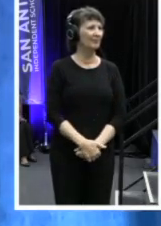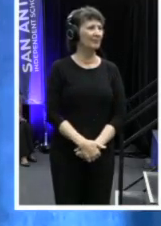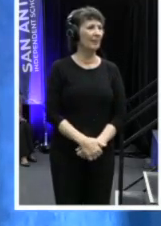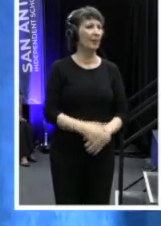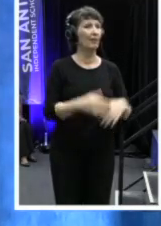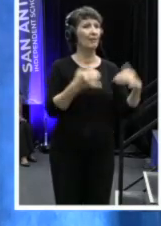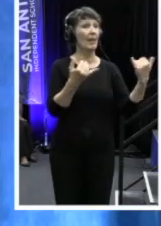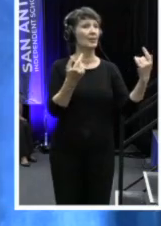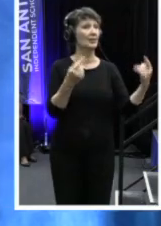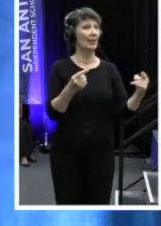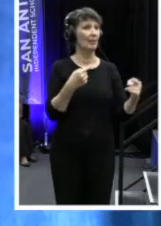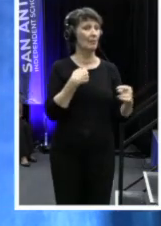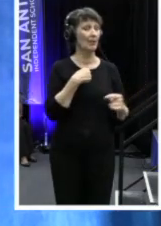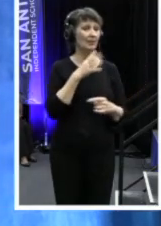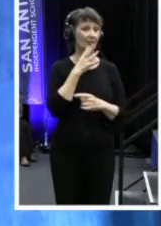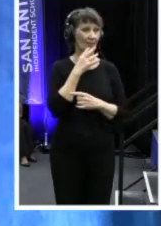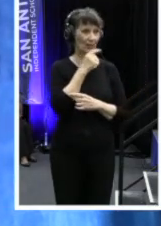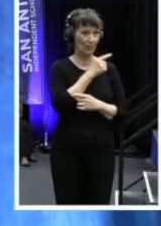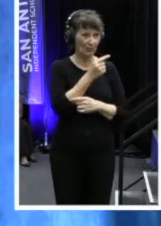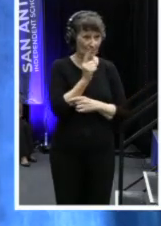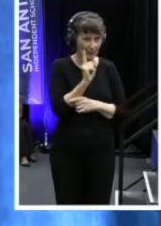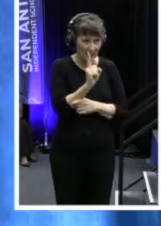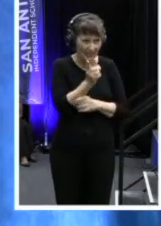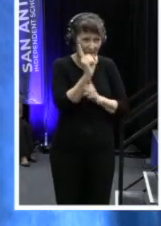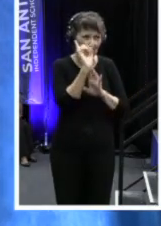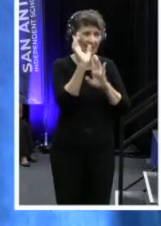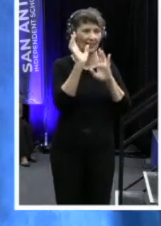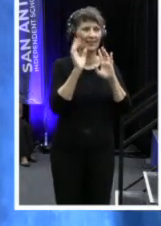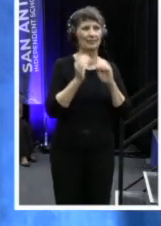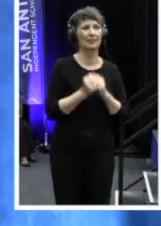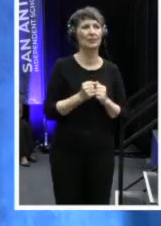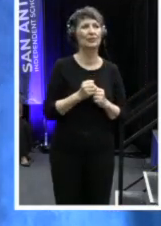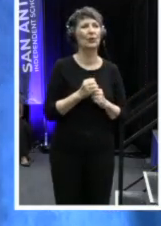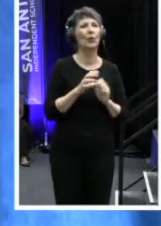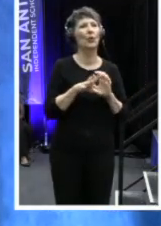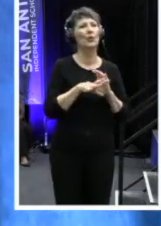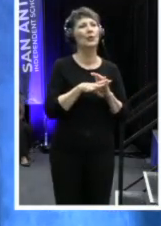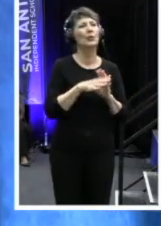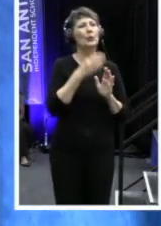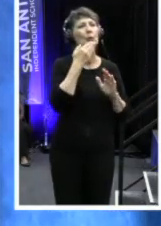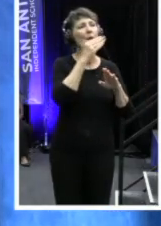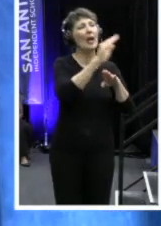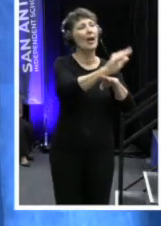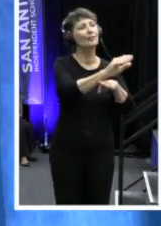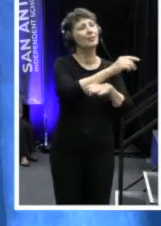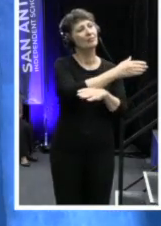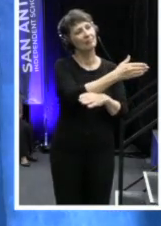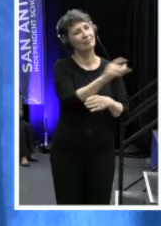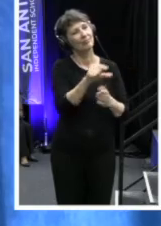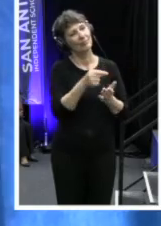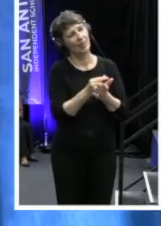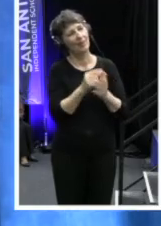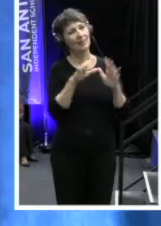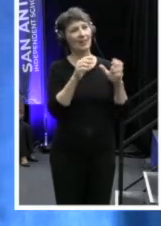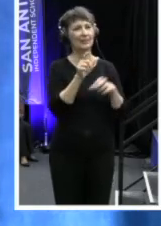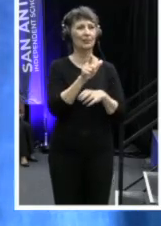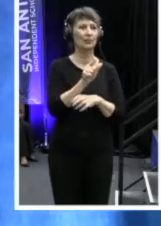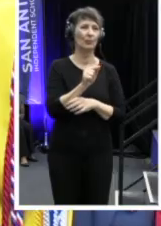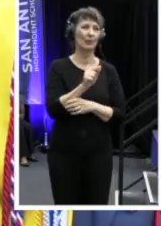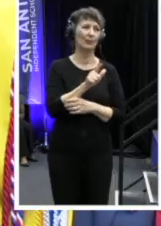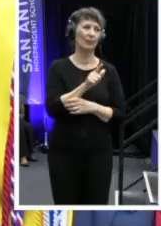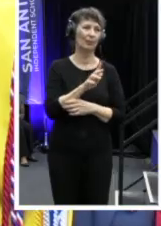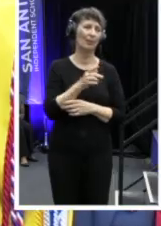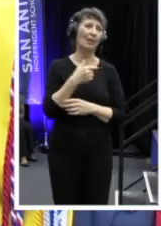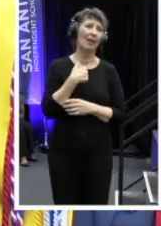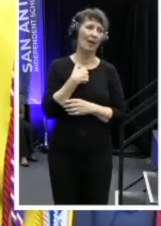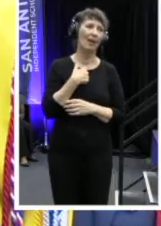And now it's time for me to talk to you guys for just a minute. So good afternoon to you, graduates, the class of 2024. I